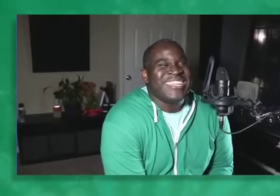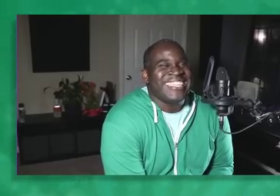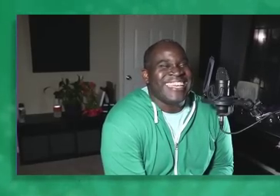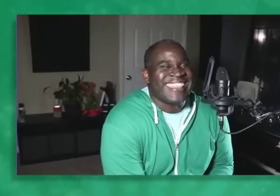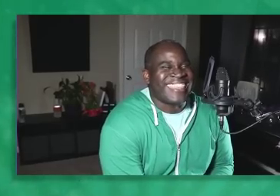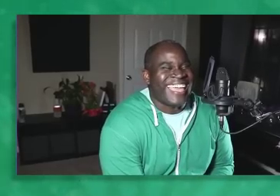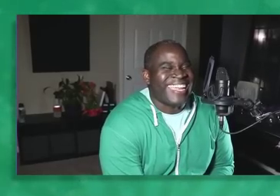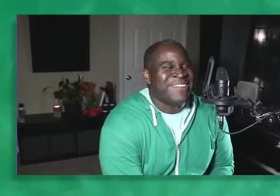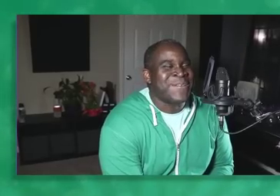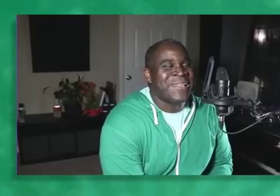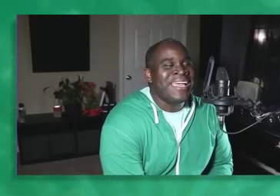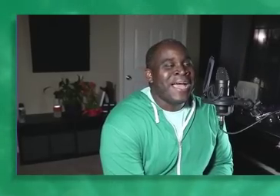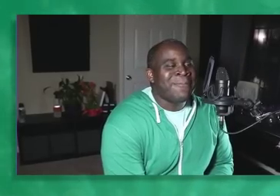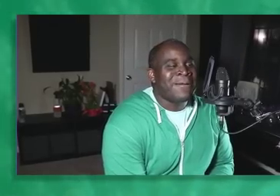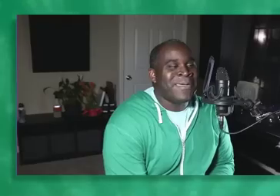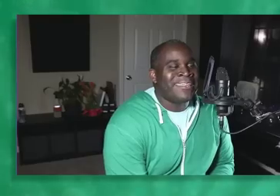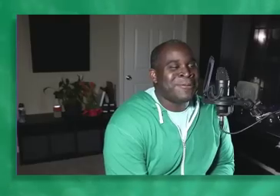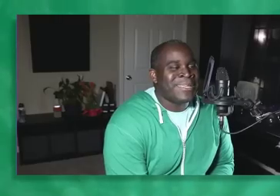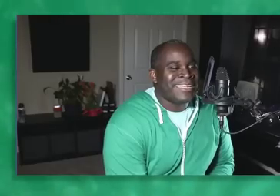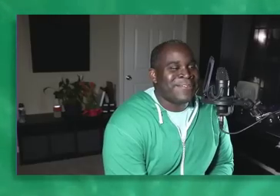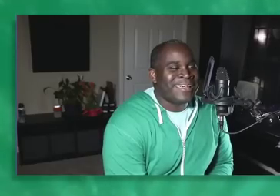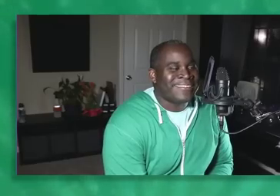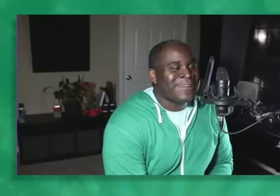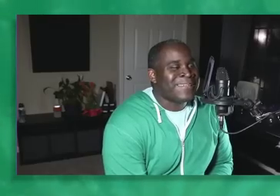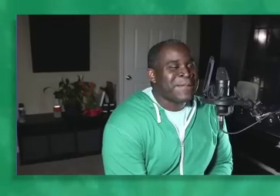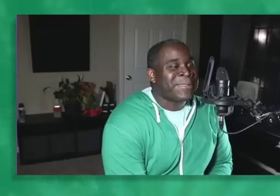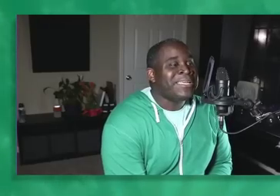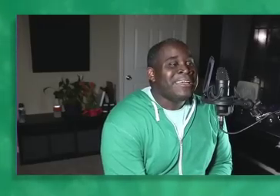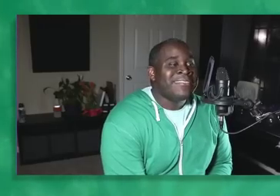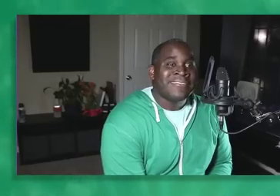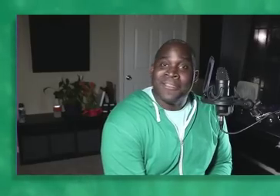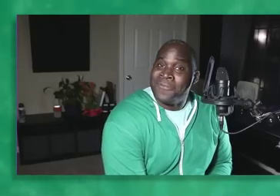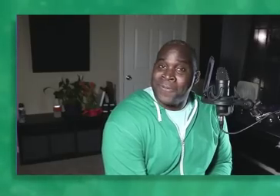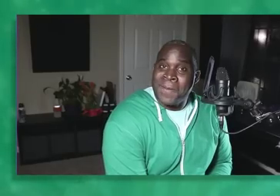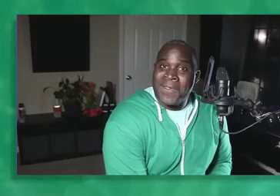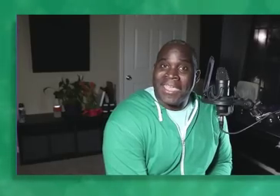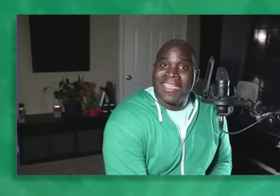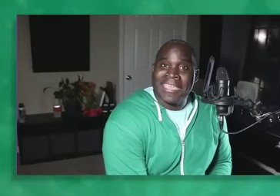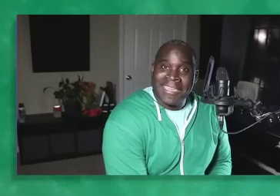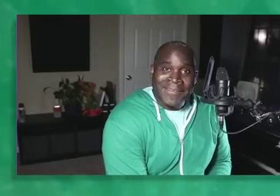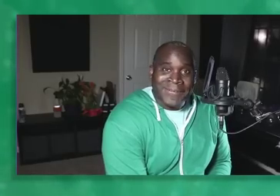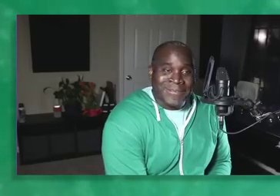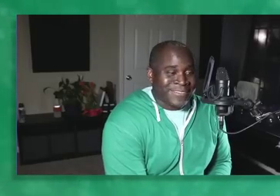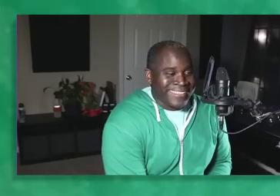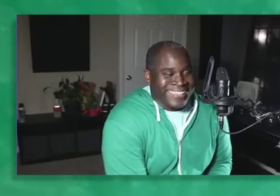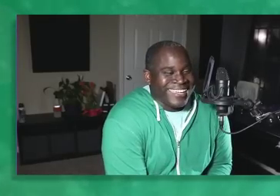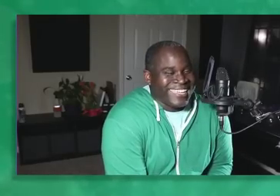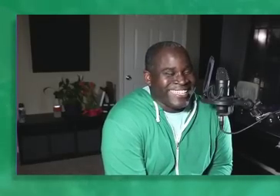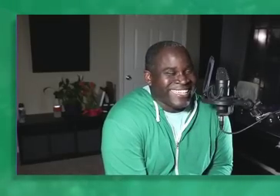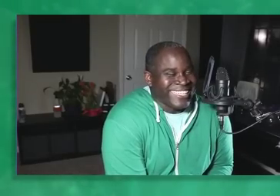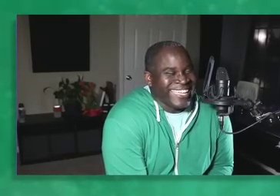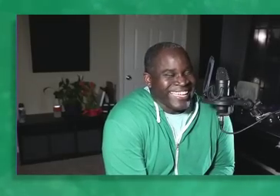Yeah, I'm gonna let it slide. I don't mean to give you guys a hard time, but this low frame rate kills.